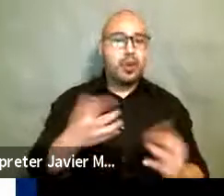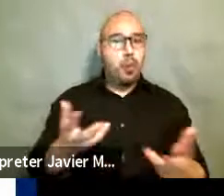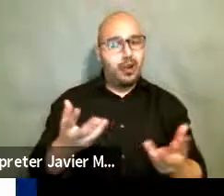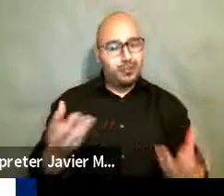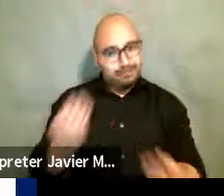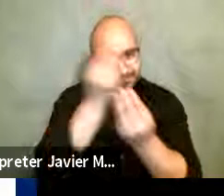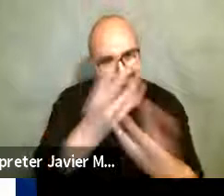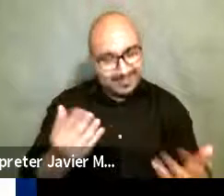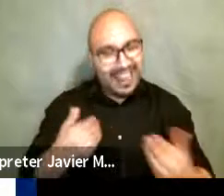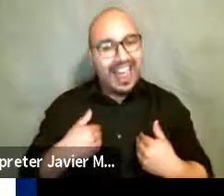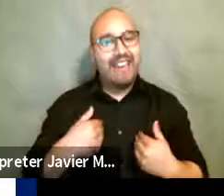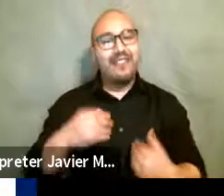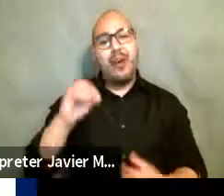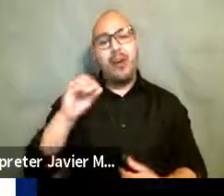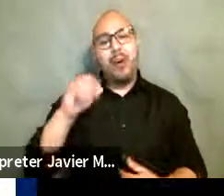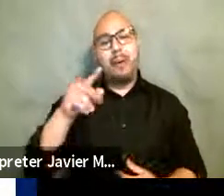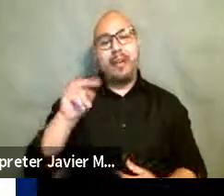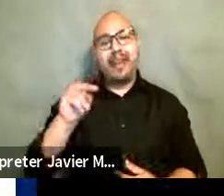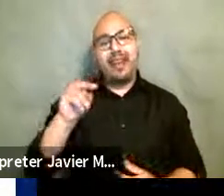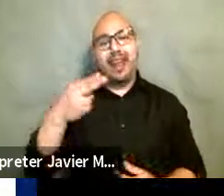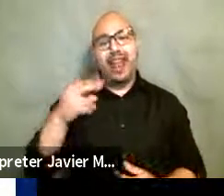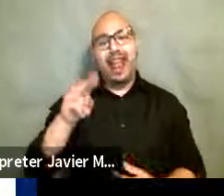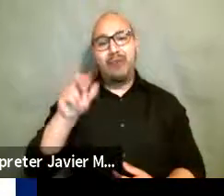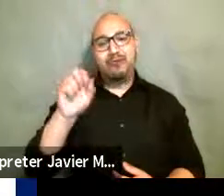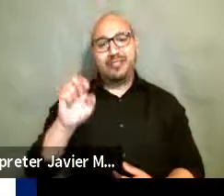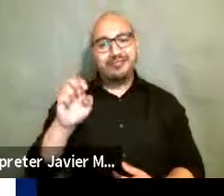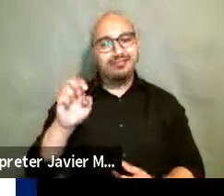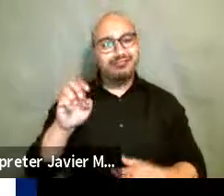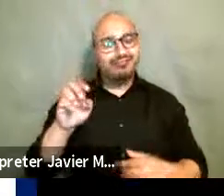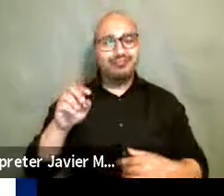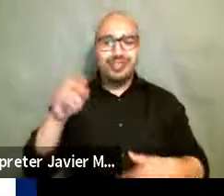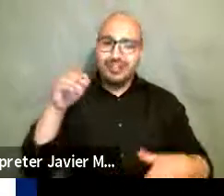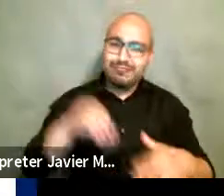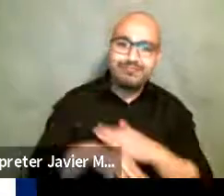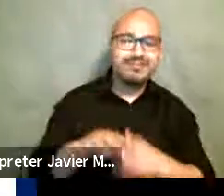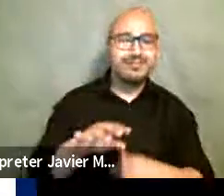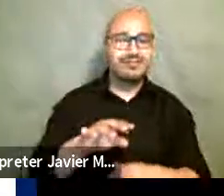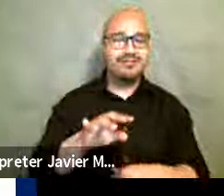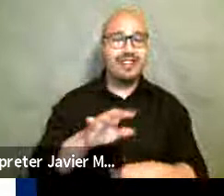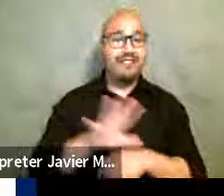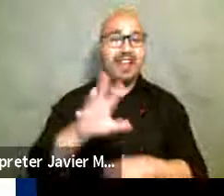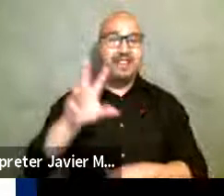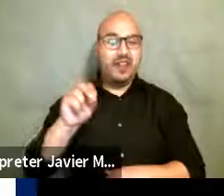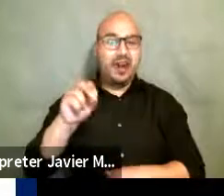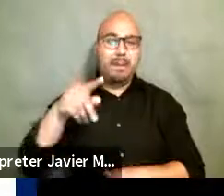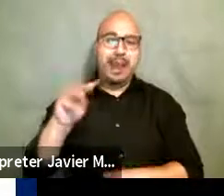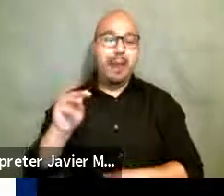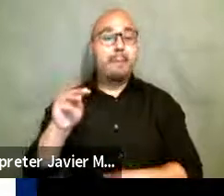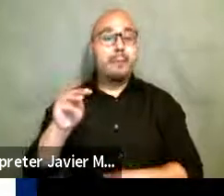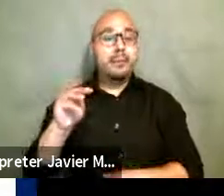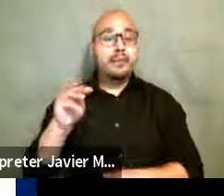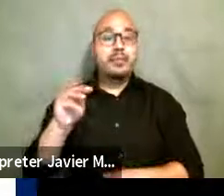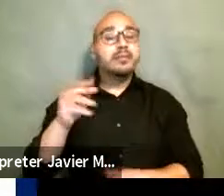open house coming up on February 17th at 5:30 p.m. If you're interested in that, you can go